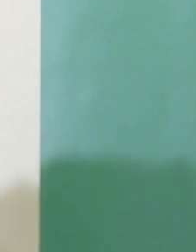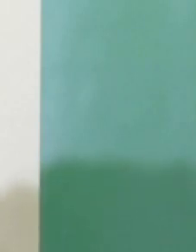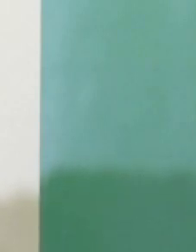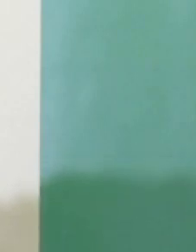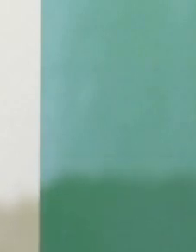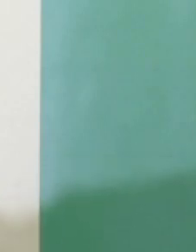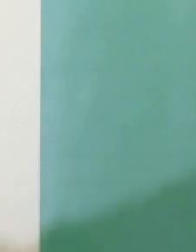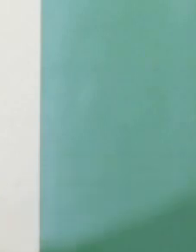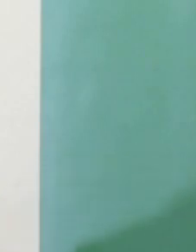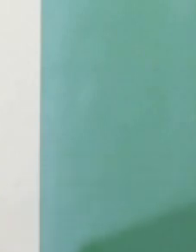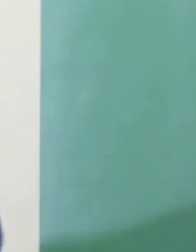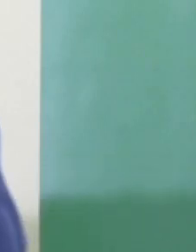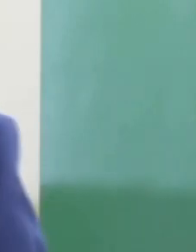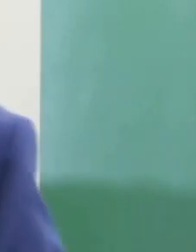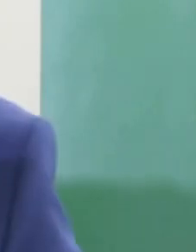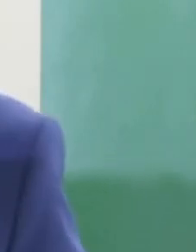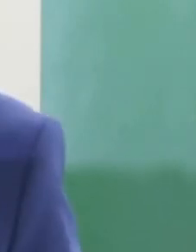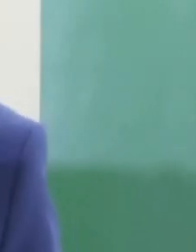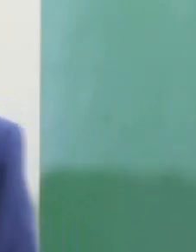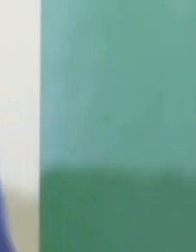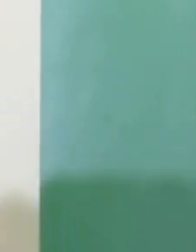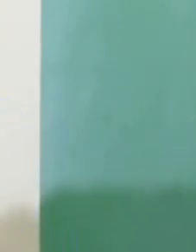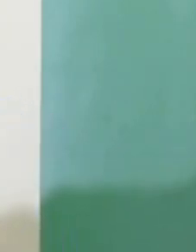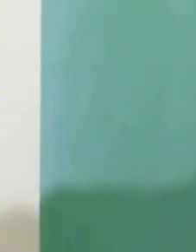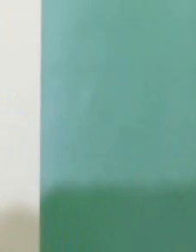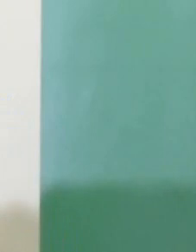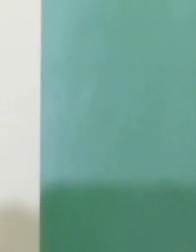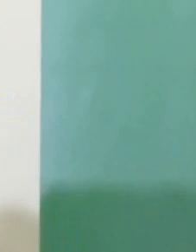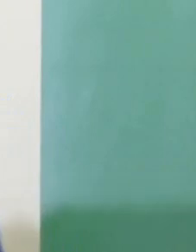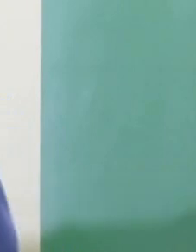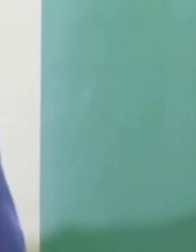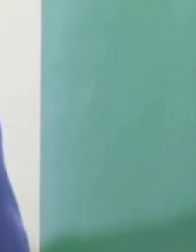thank you very much. That helps.